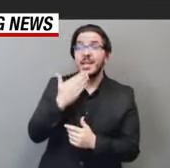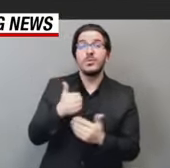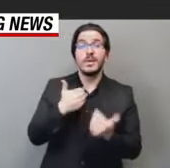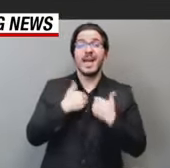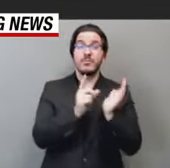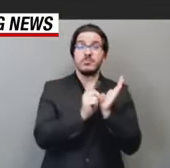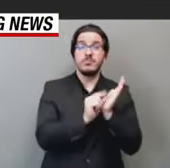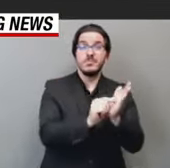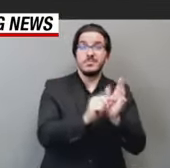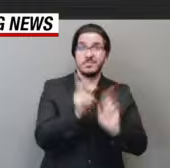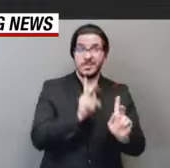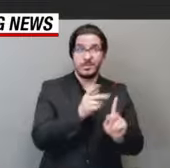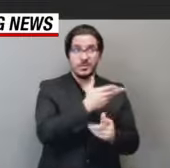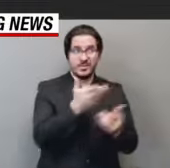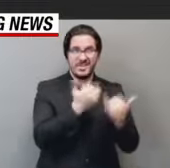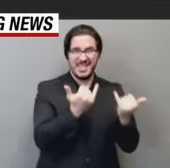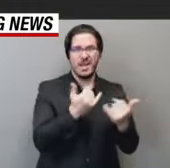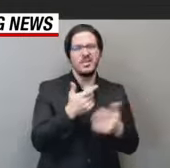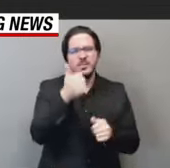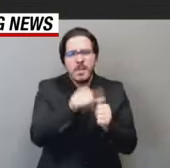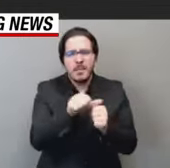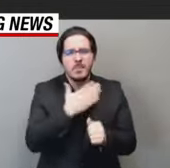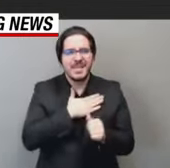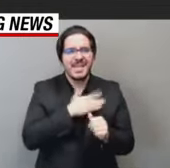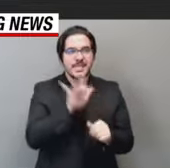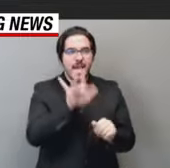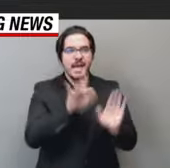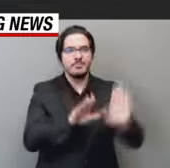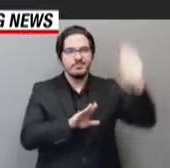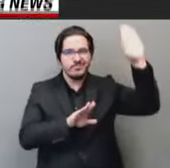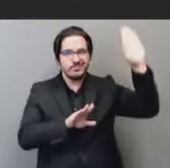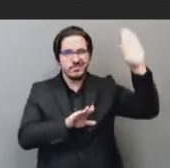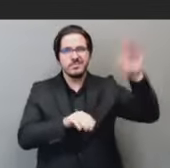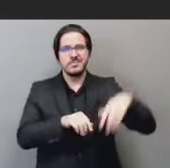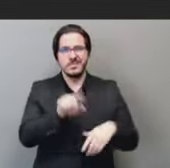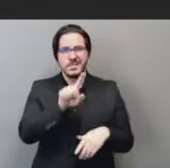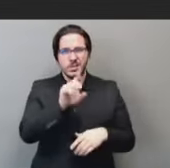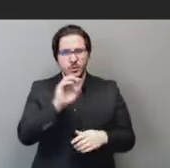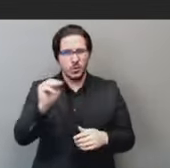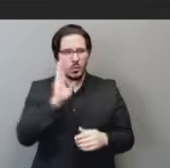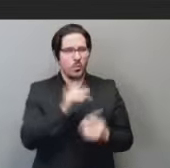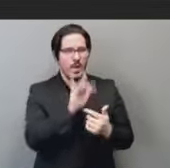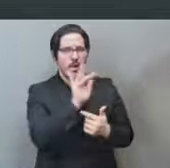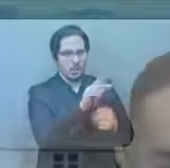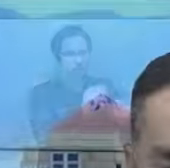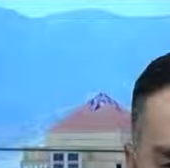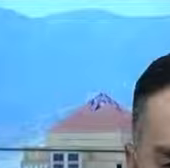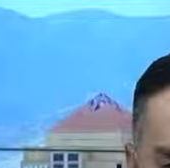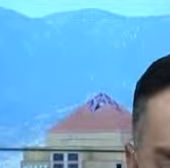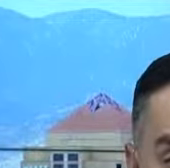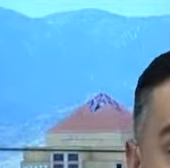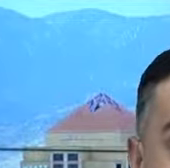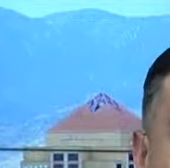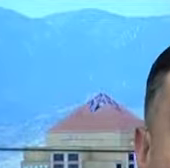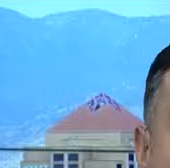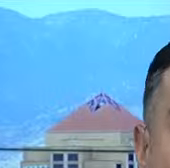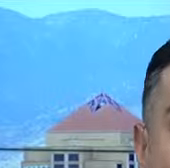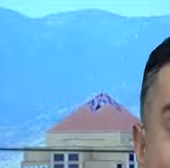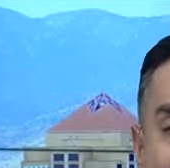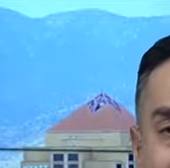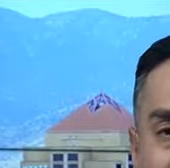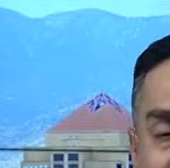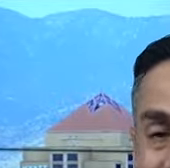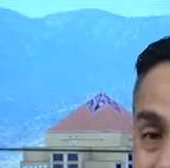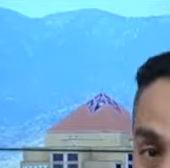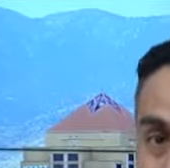Lujan Grisham. It's Governor Michelle Lujan Grisham right now wrapping up her press conference. We're going to have more on the details of what